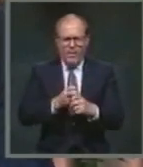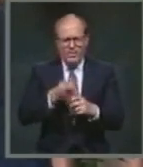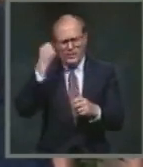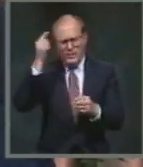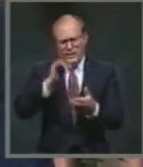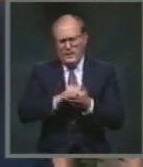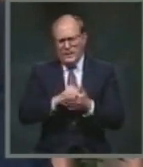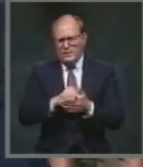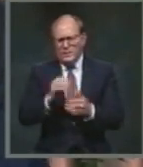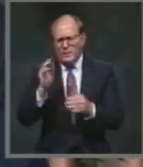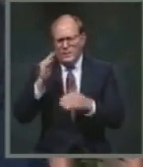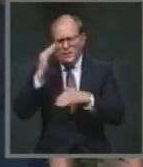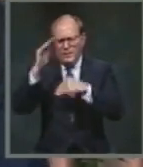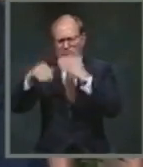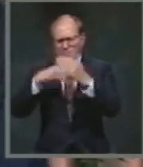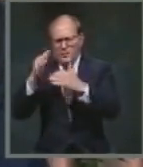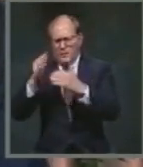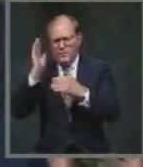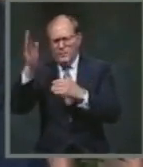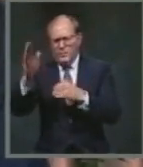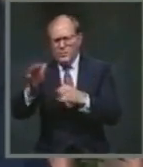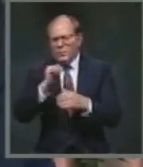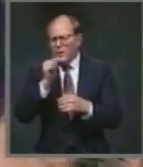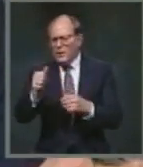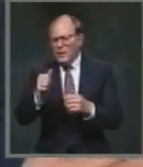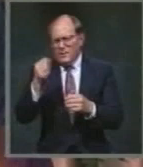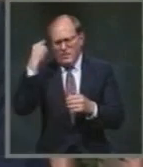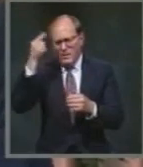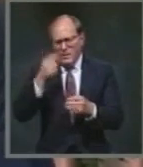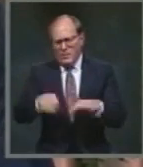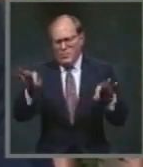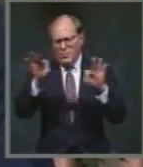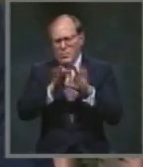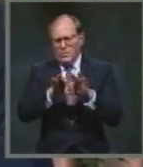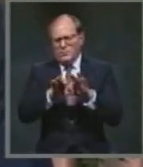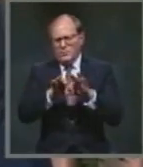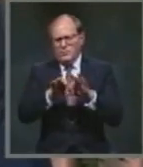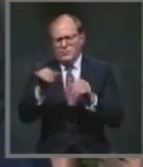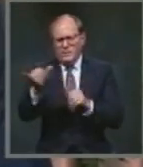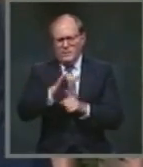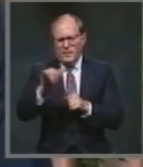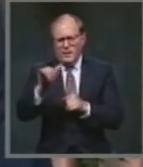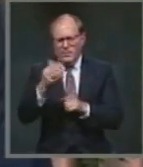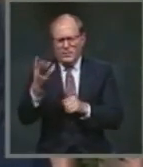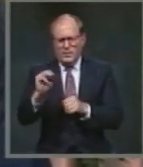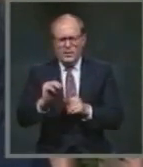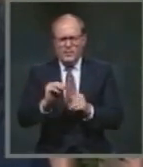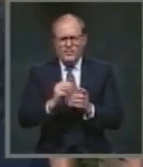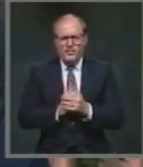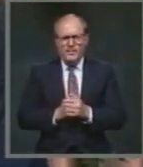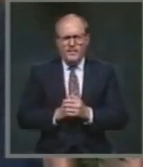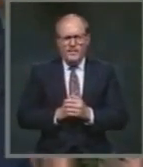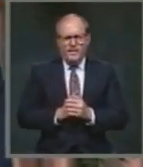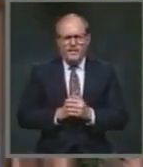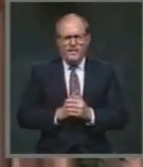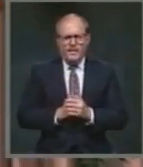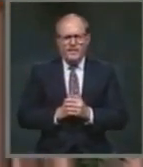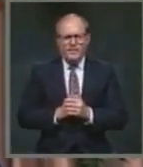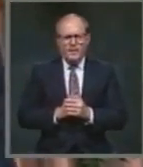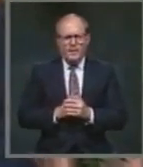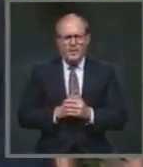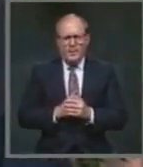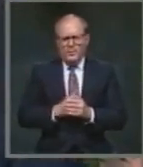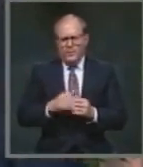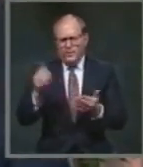who would not value them as they did, or as they do, the current situation, of course. One